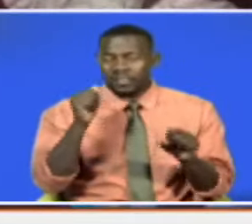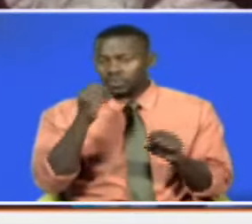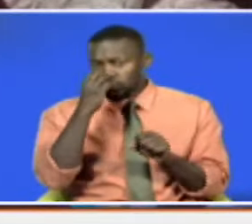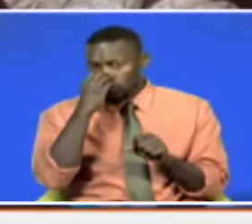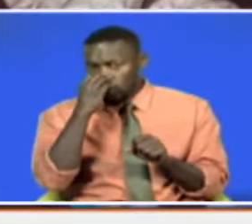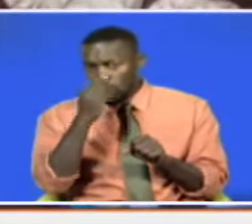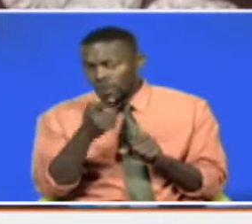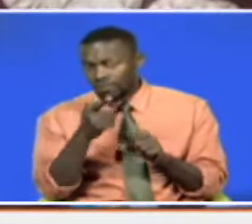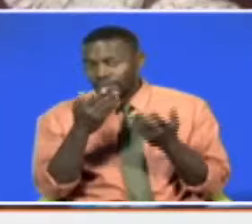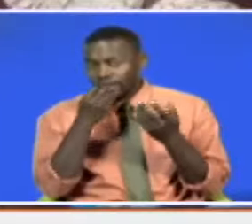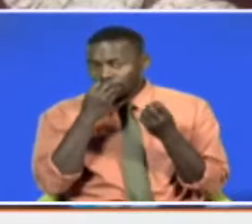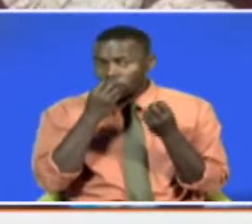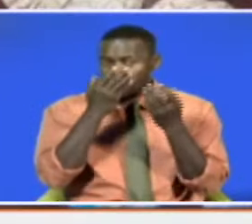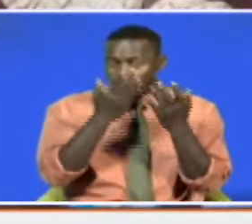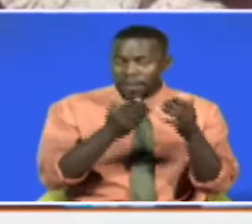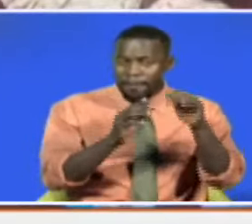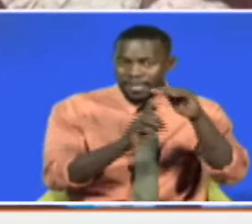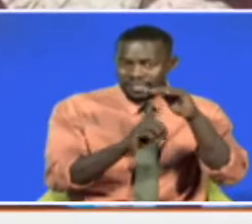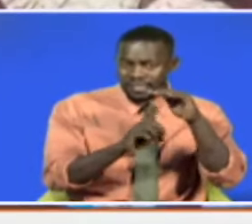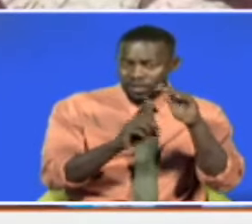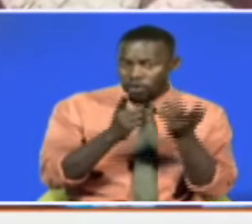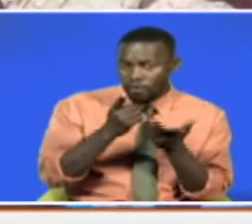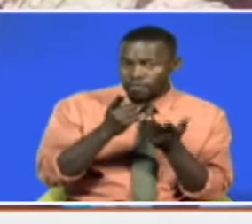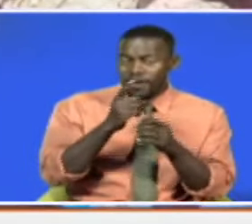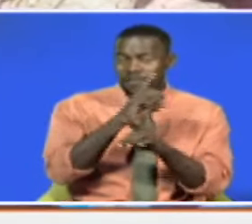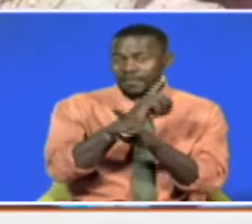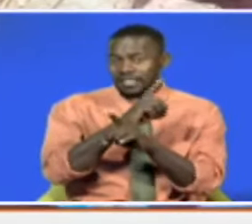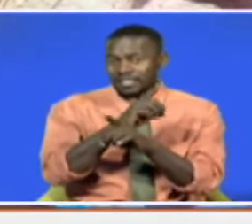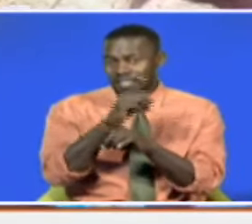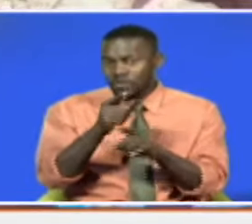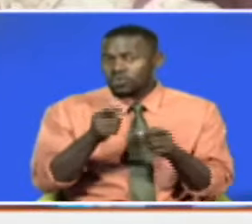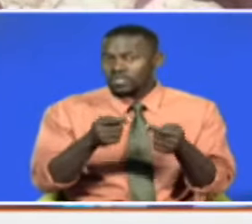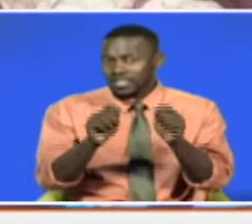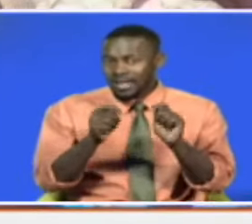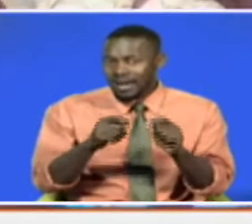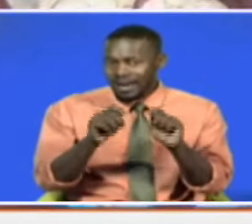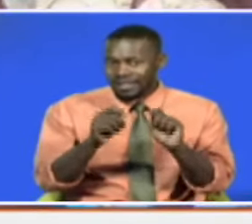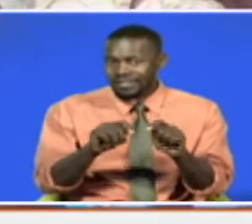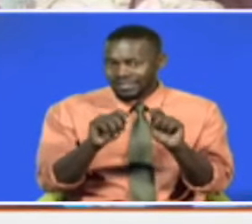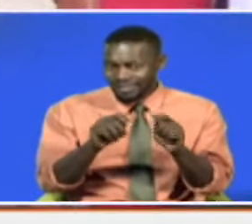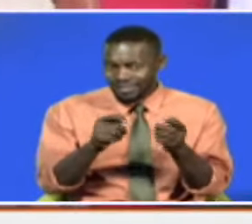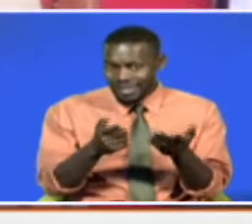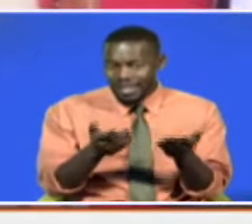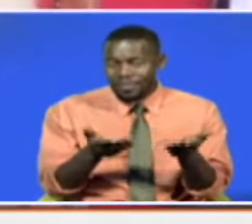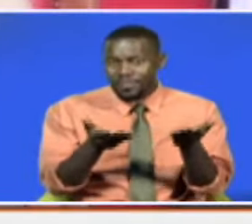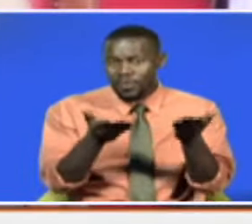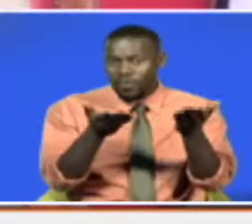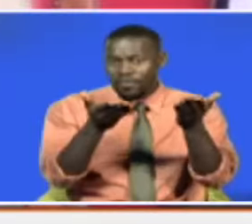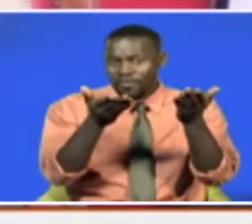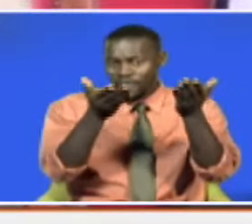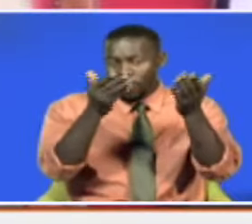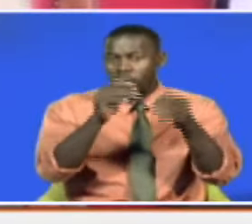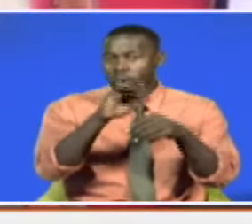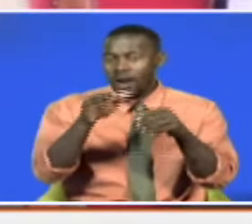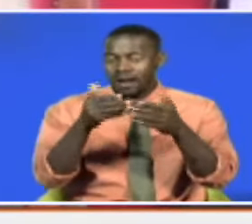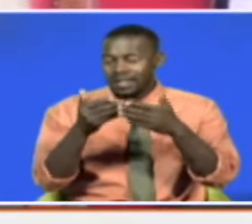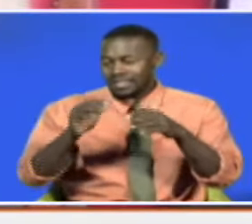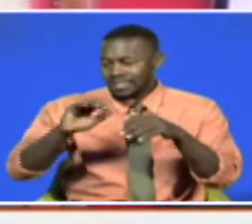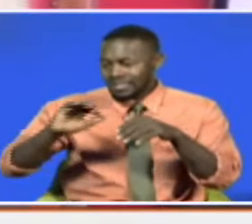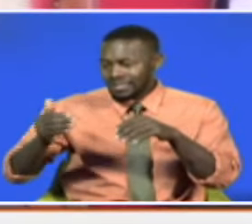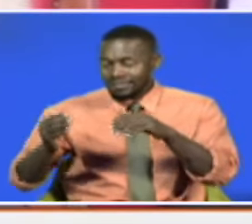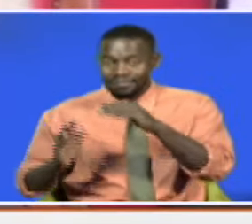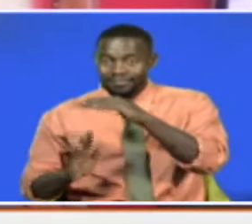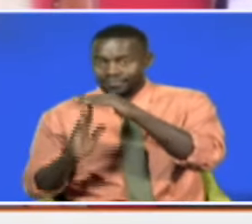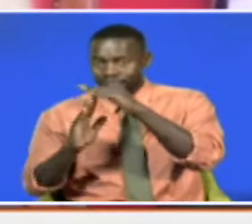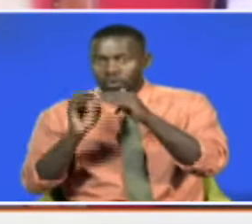and National Administration to elevate each constituency in Nairobi County into a sub-county, noting that this move will